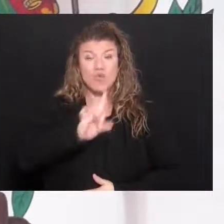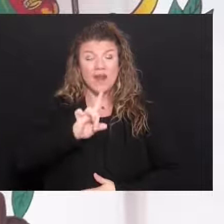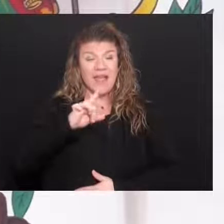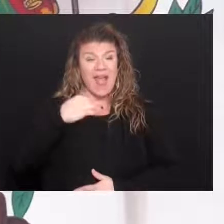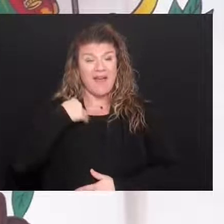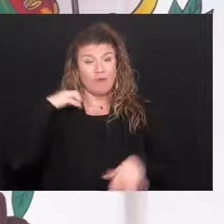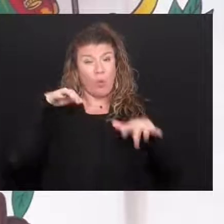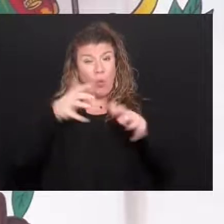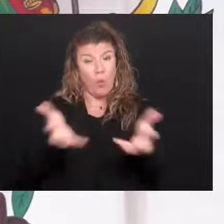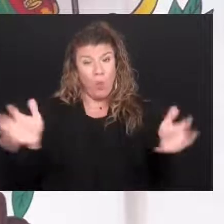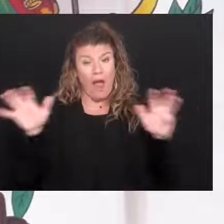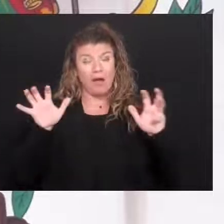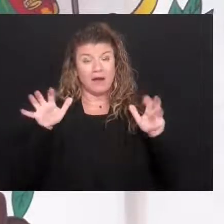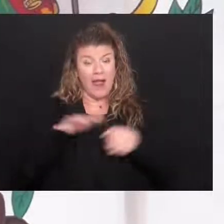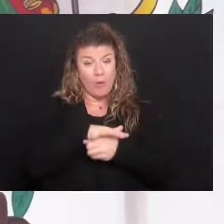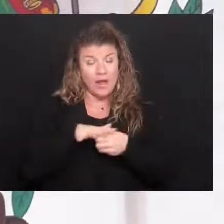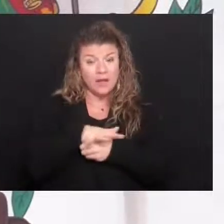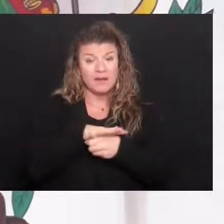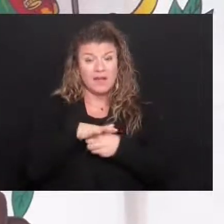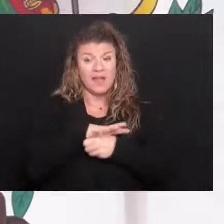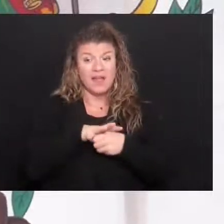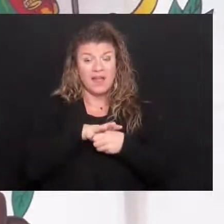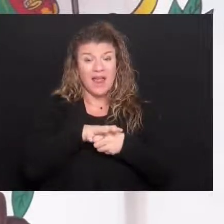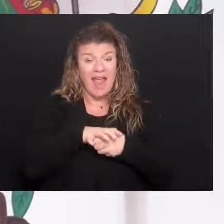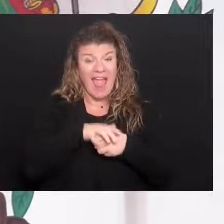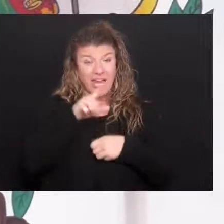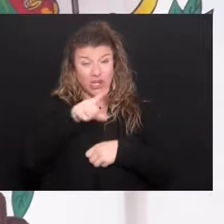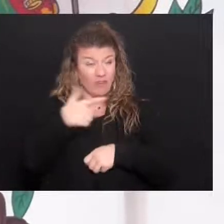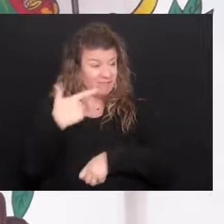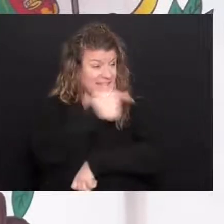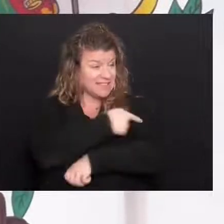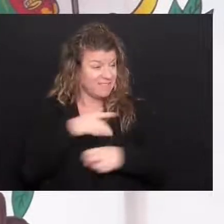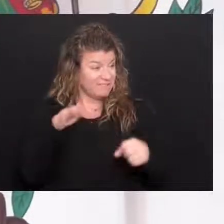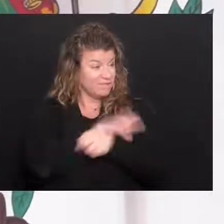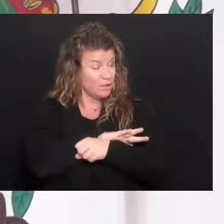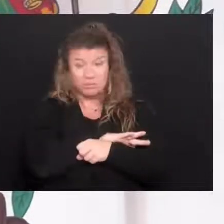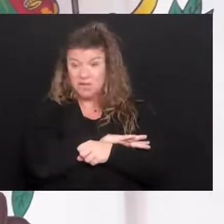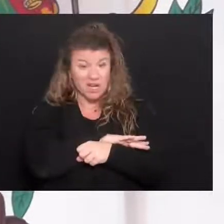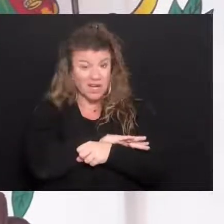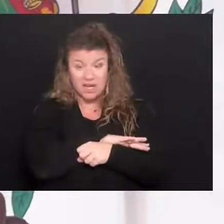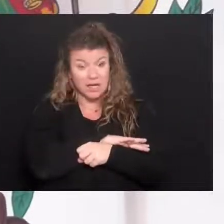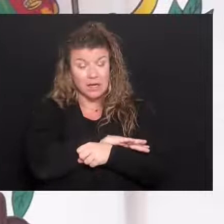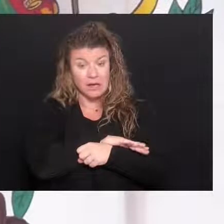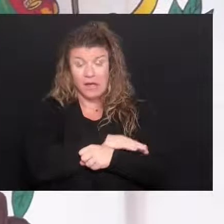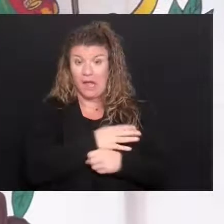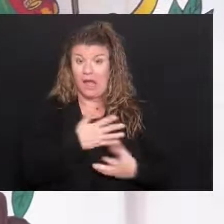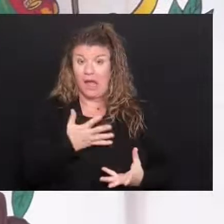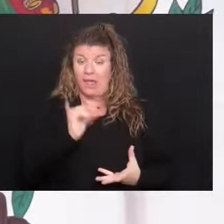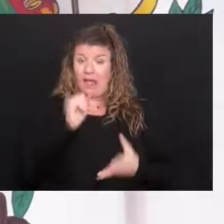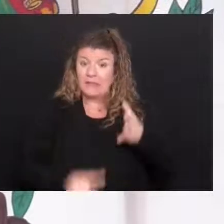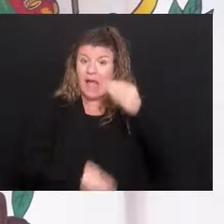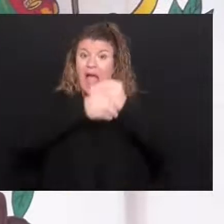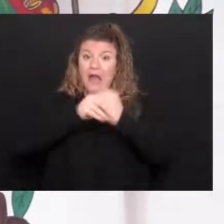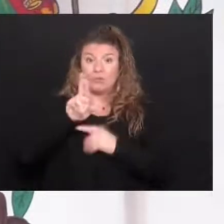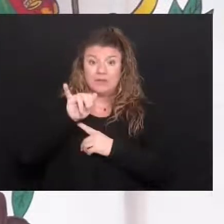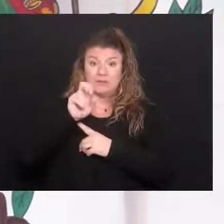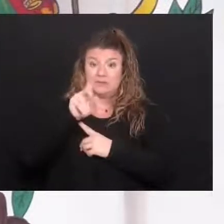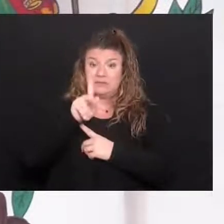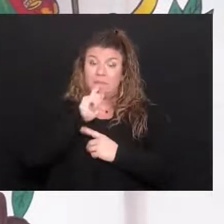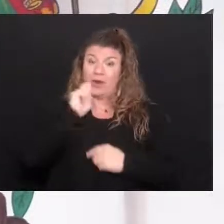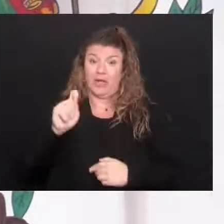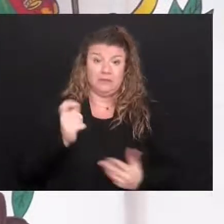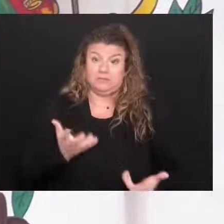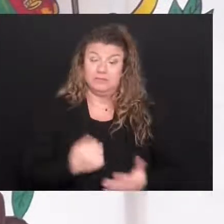crowded place and absolutely you're not fully vaccinated, well, you're cocking a gun at your head. That's all there is to